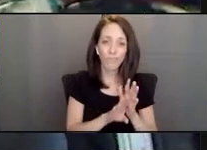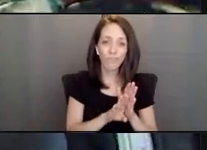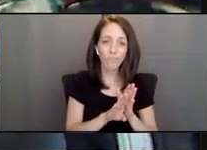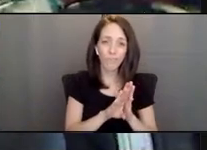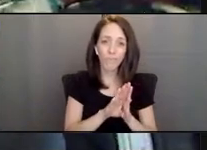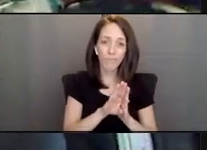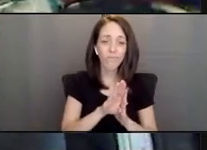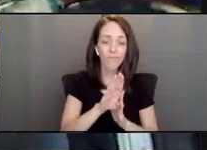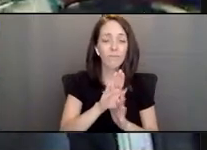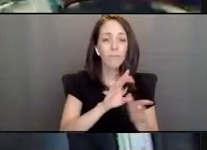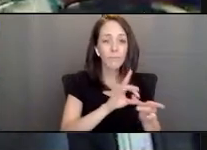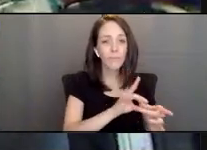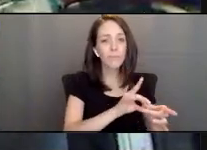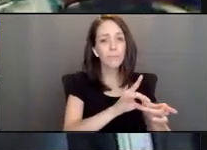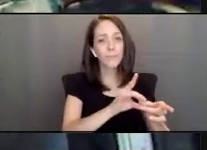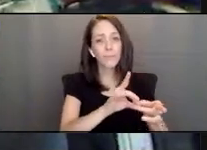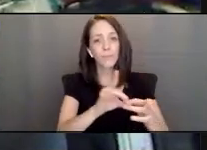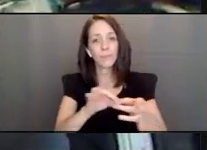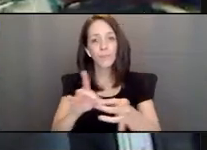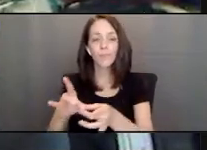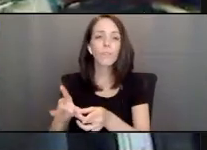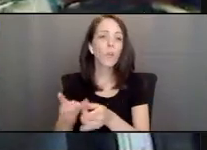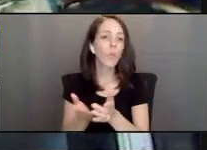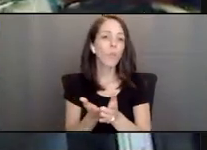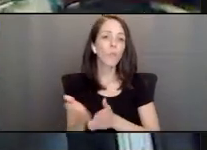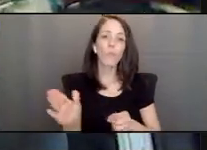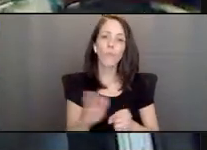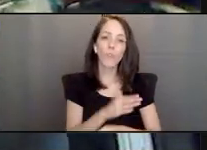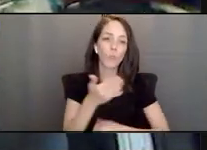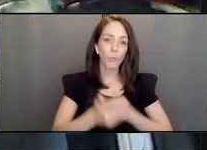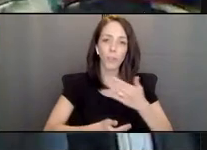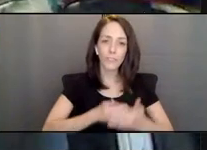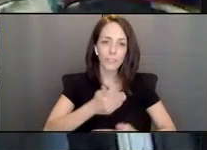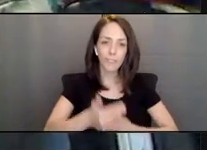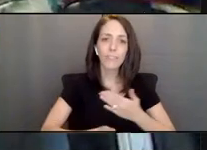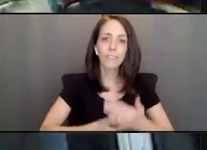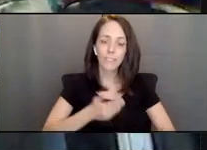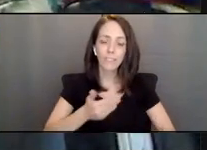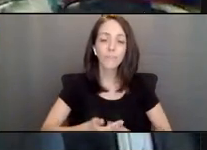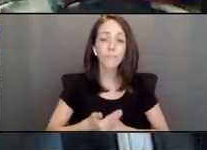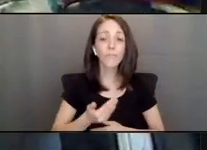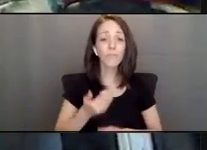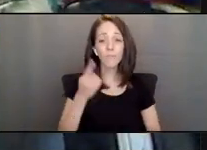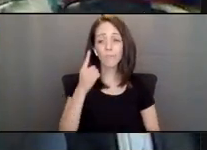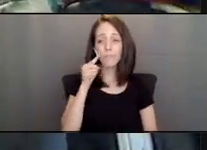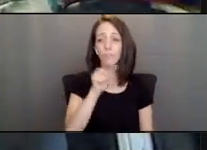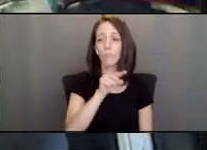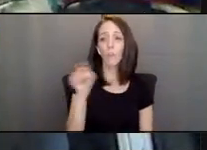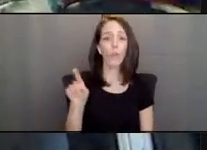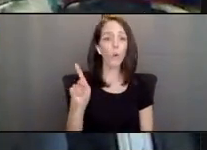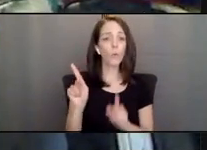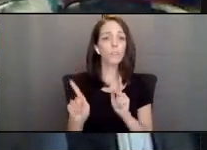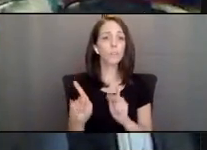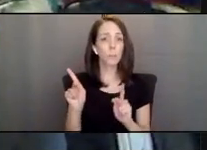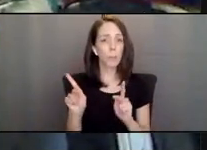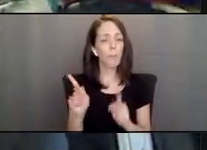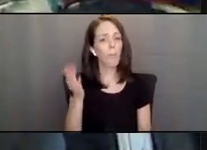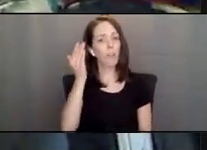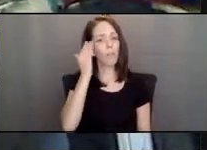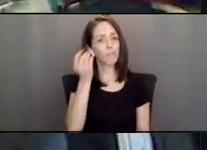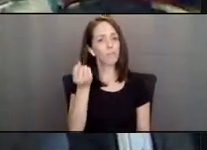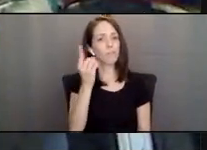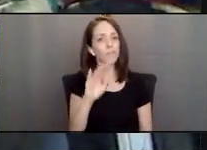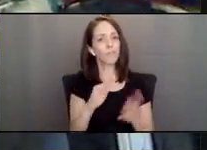us, you know, that's why I said the VEC is 70% people with lived experience in the community. And it's really the leveraging of those